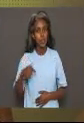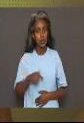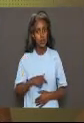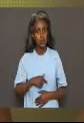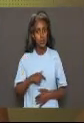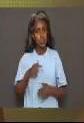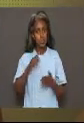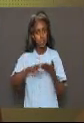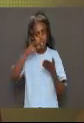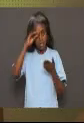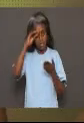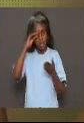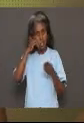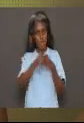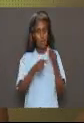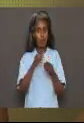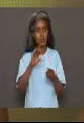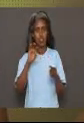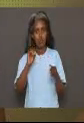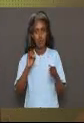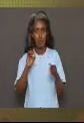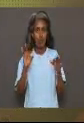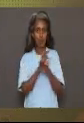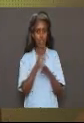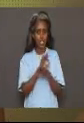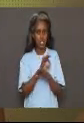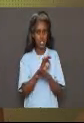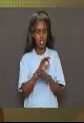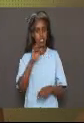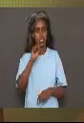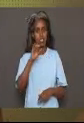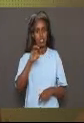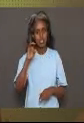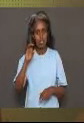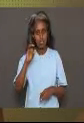also learn about the cofunctions, secants,